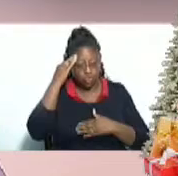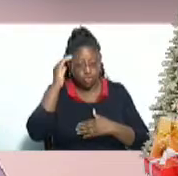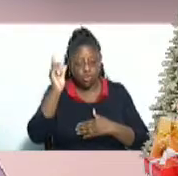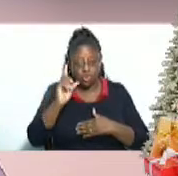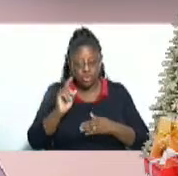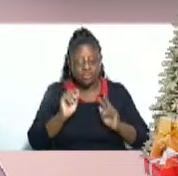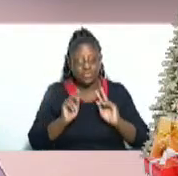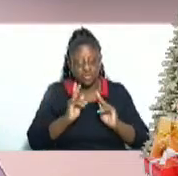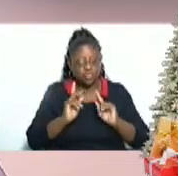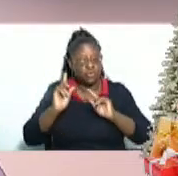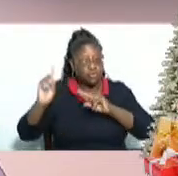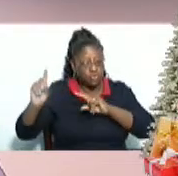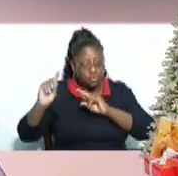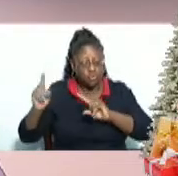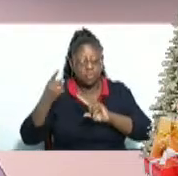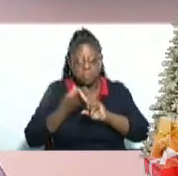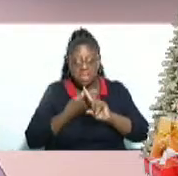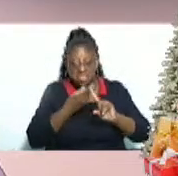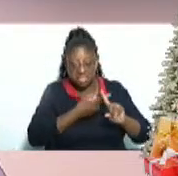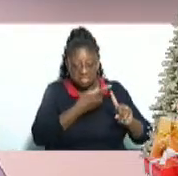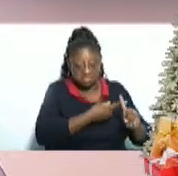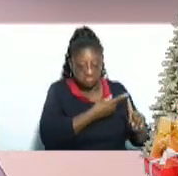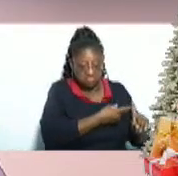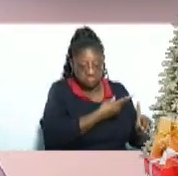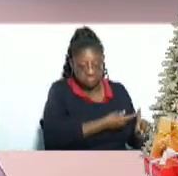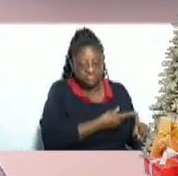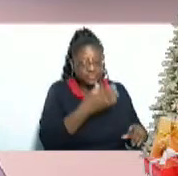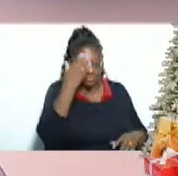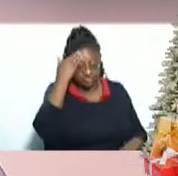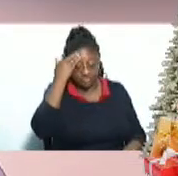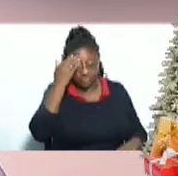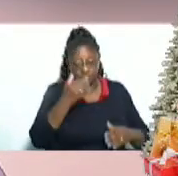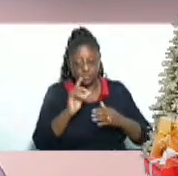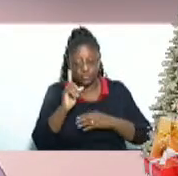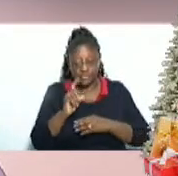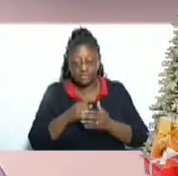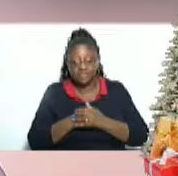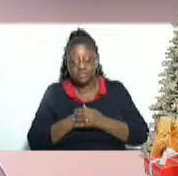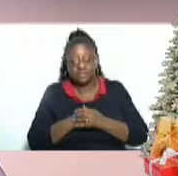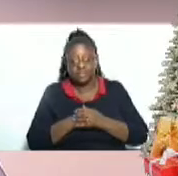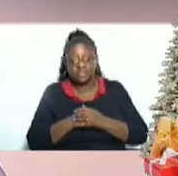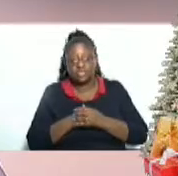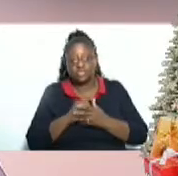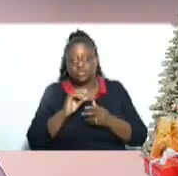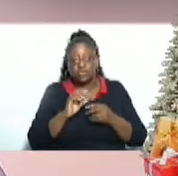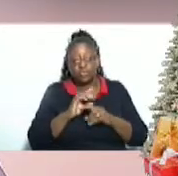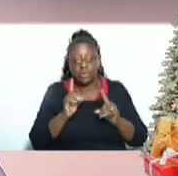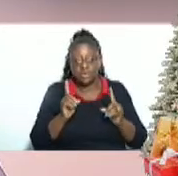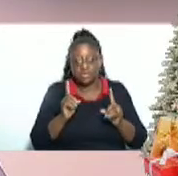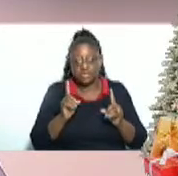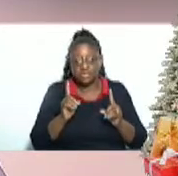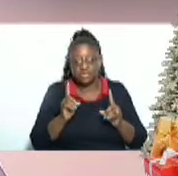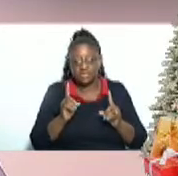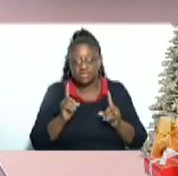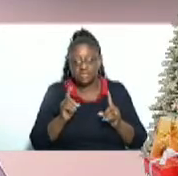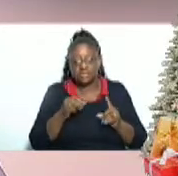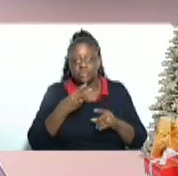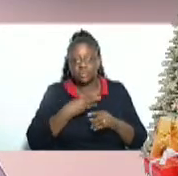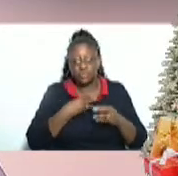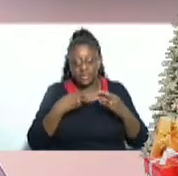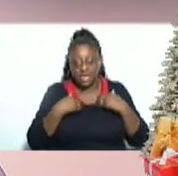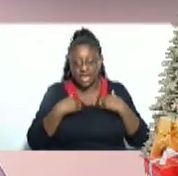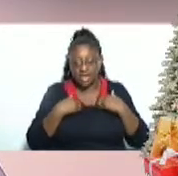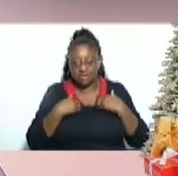poachers want to be every month of the year, every season. But now we're now faced with a shift